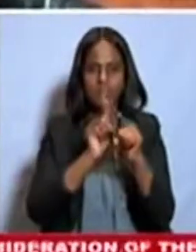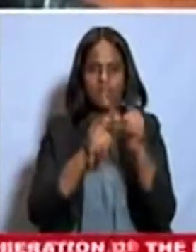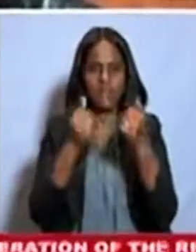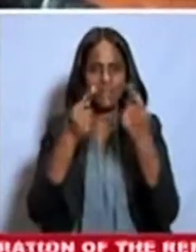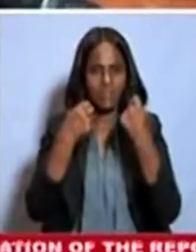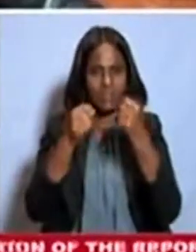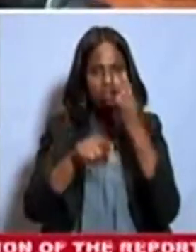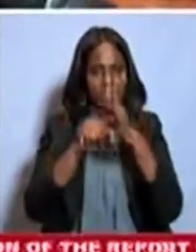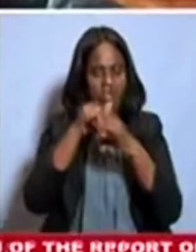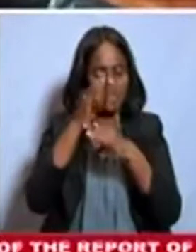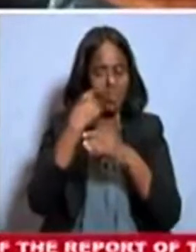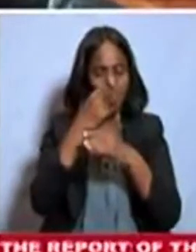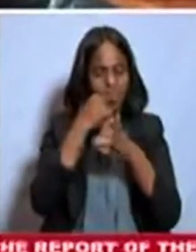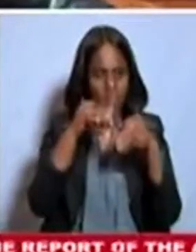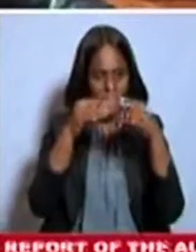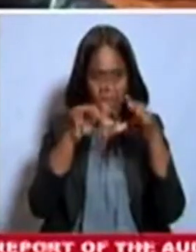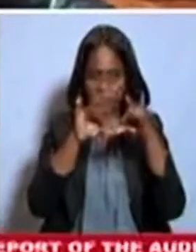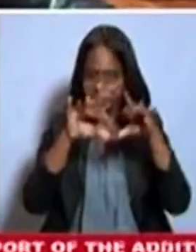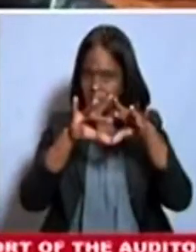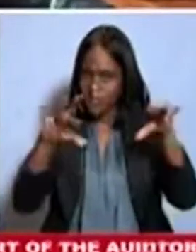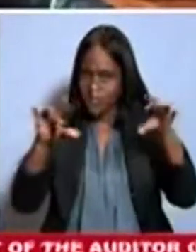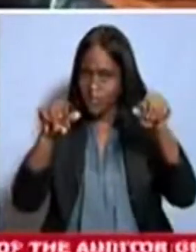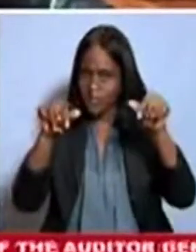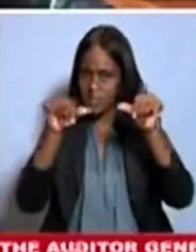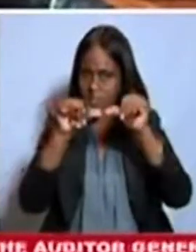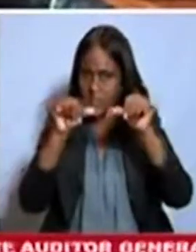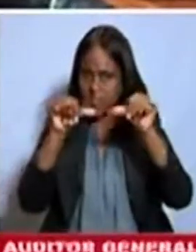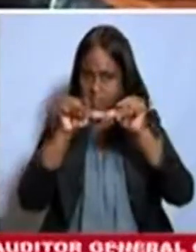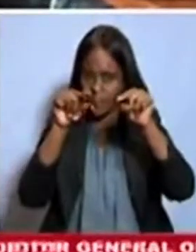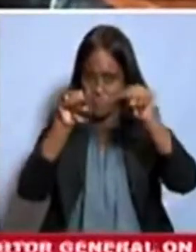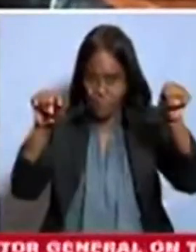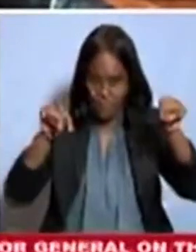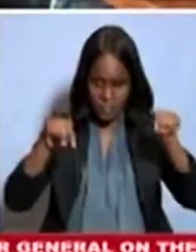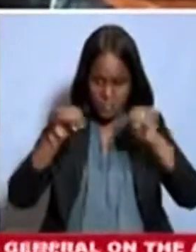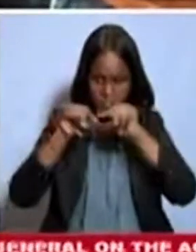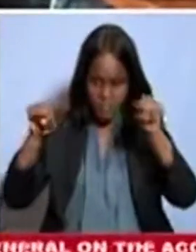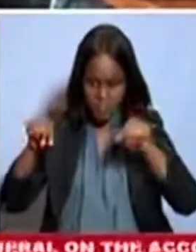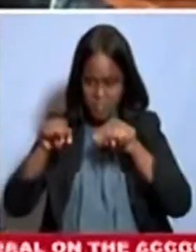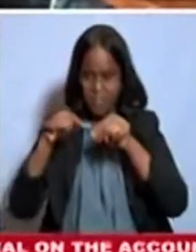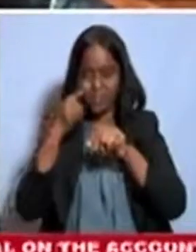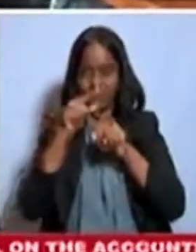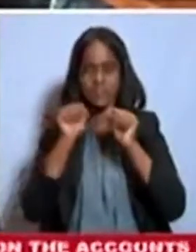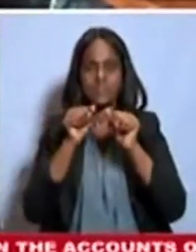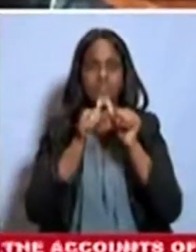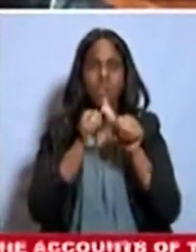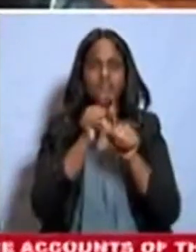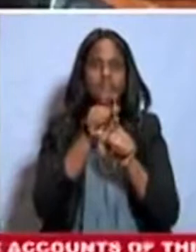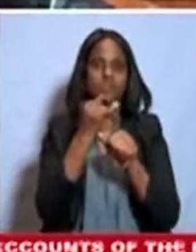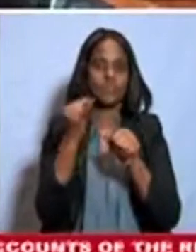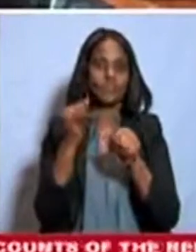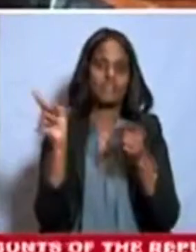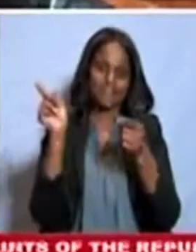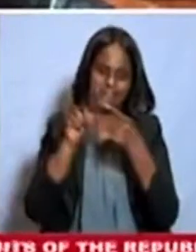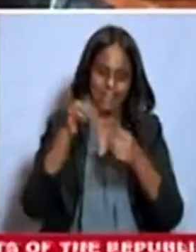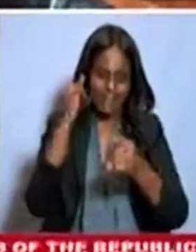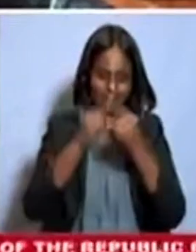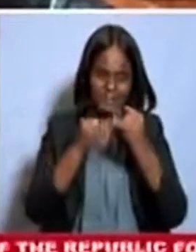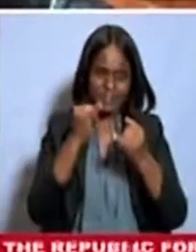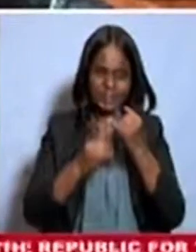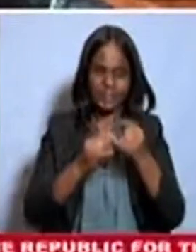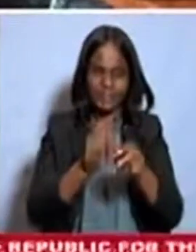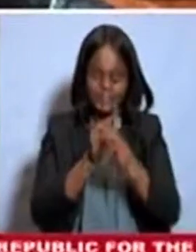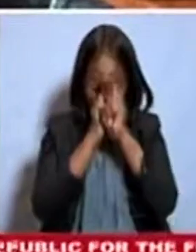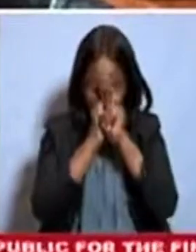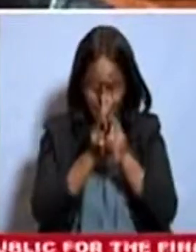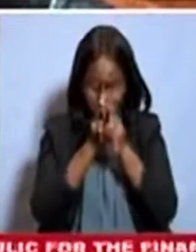to find out who gave them, who came to demarcate, so that you can follow that issue to the latter.